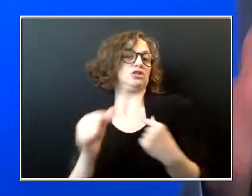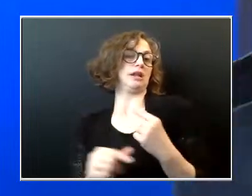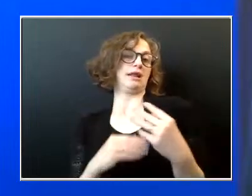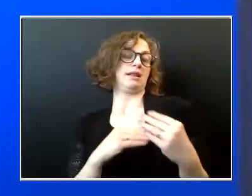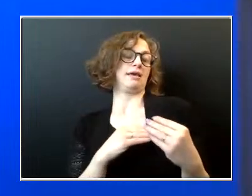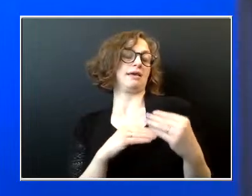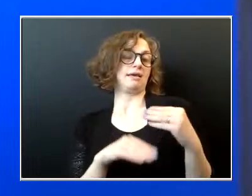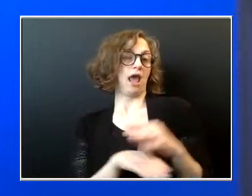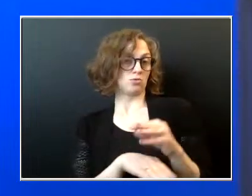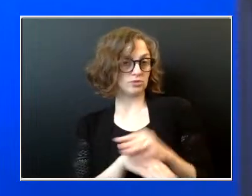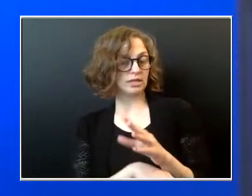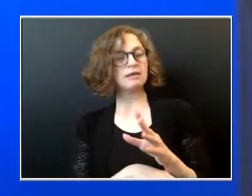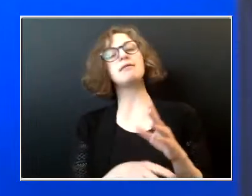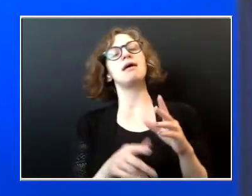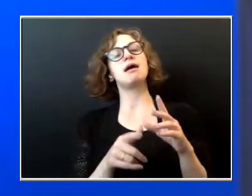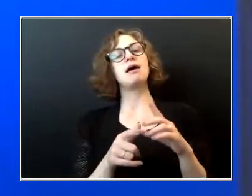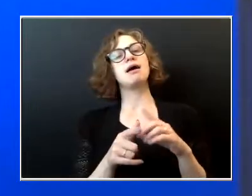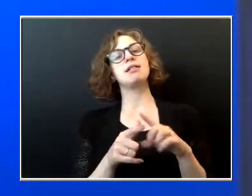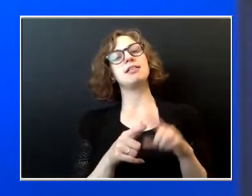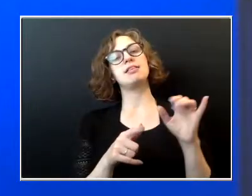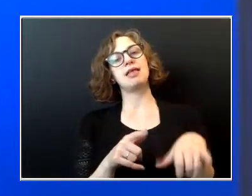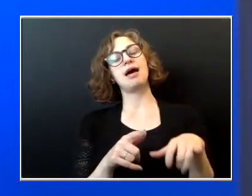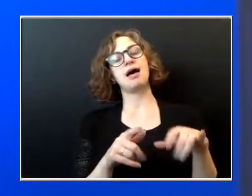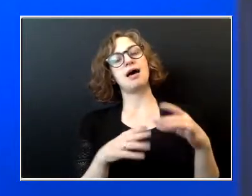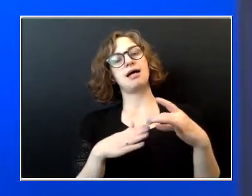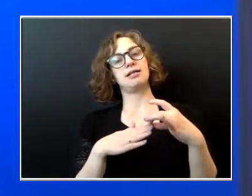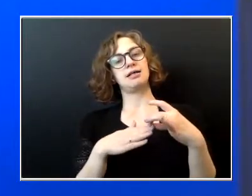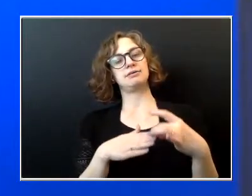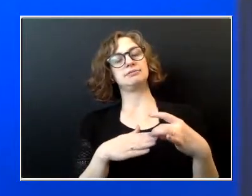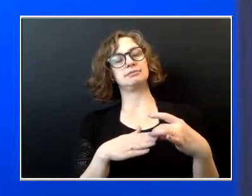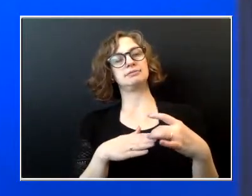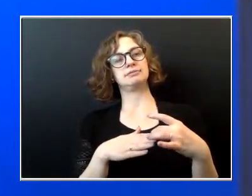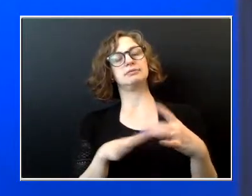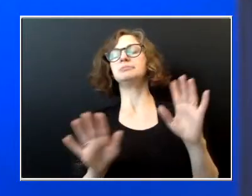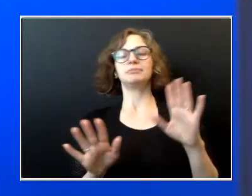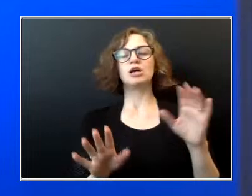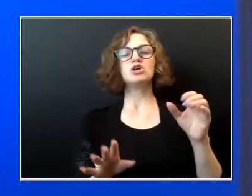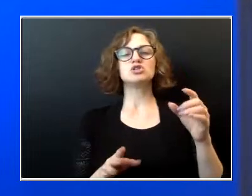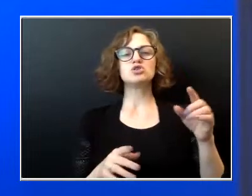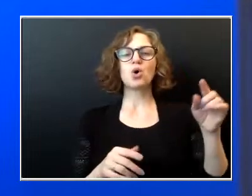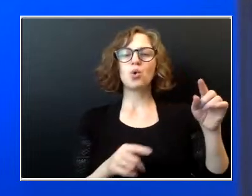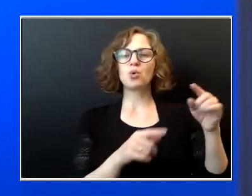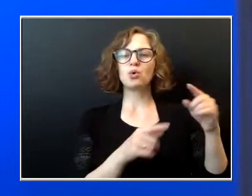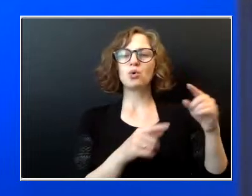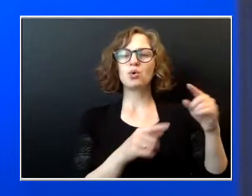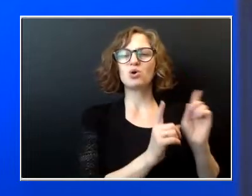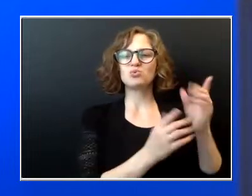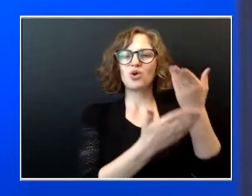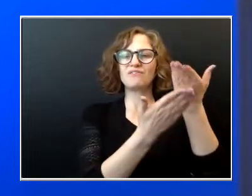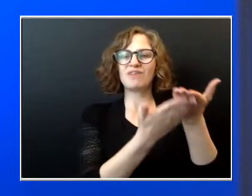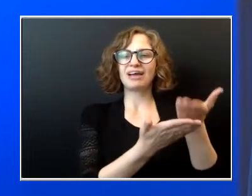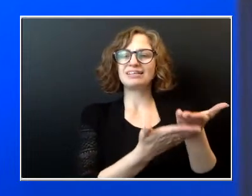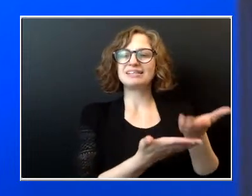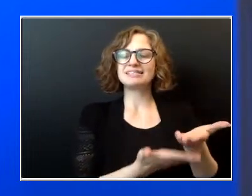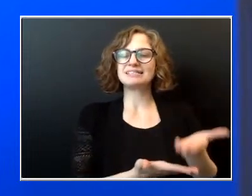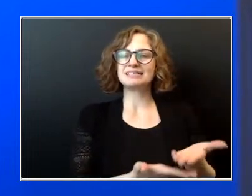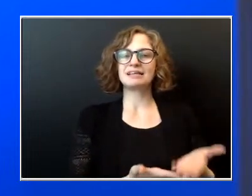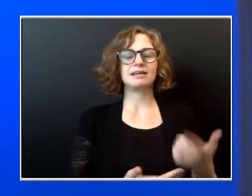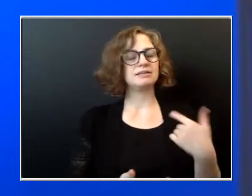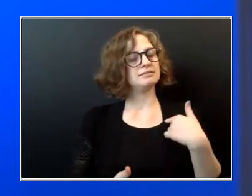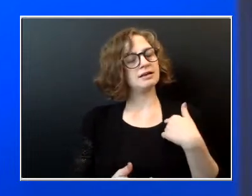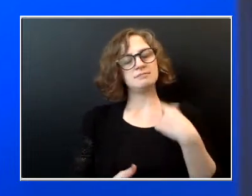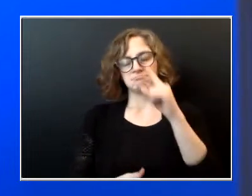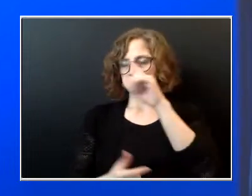but then that led me. So those were facts. And I'm a big believer in facts, because if I